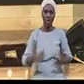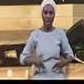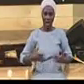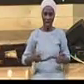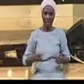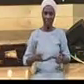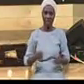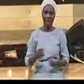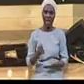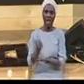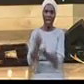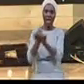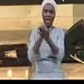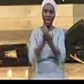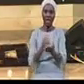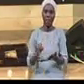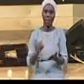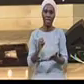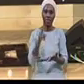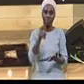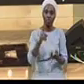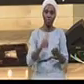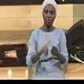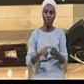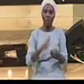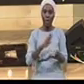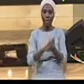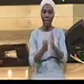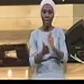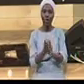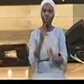helping you to be who you ought to be,